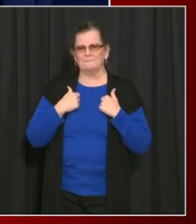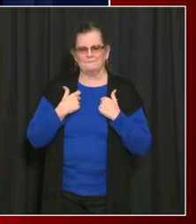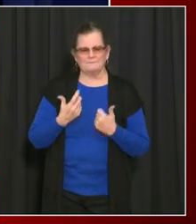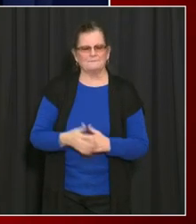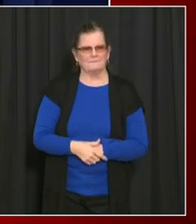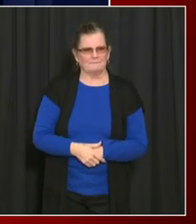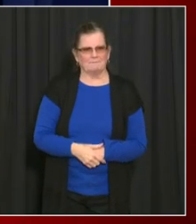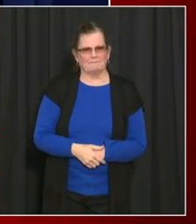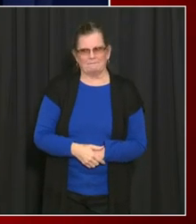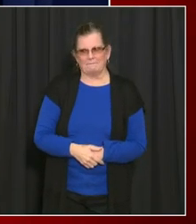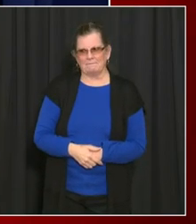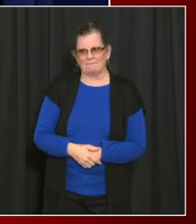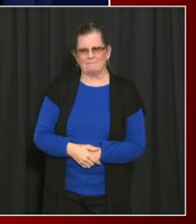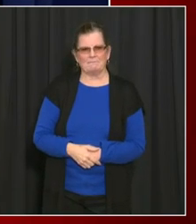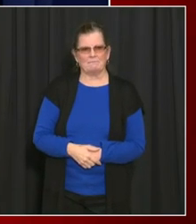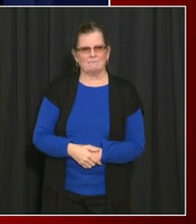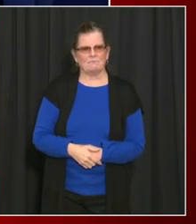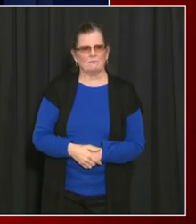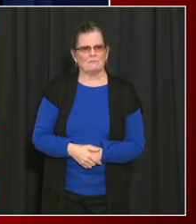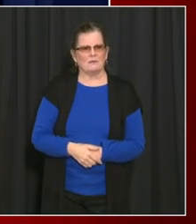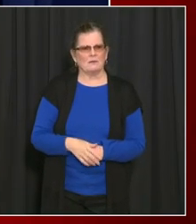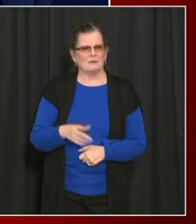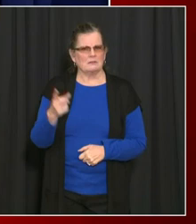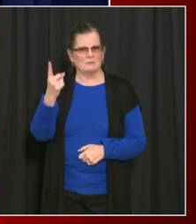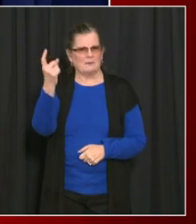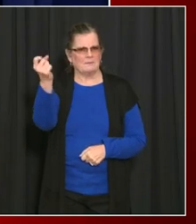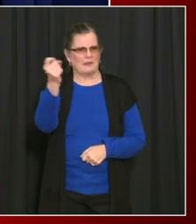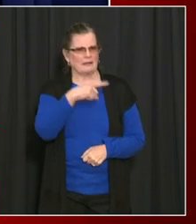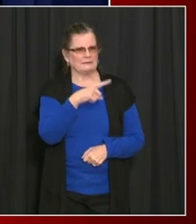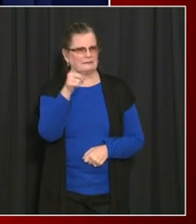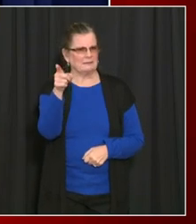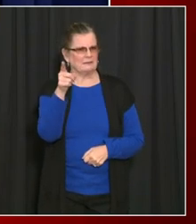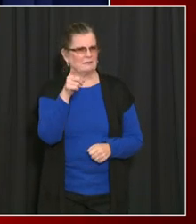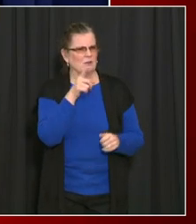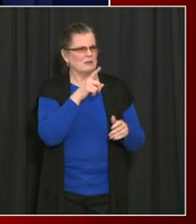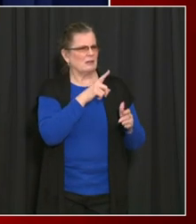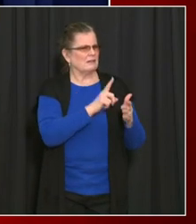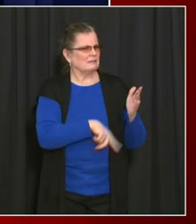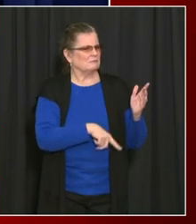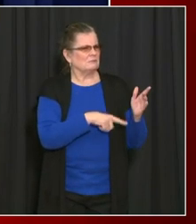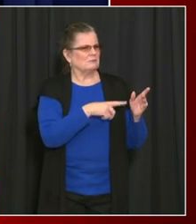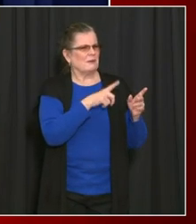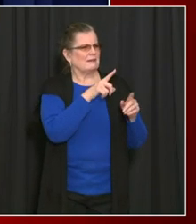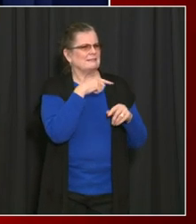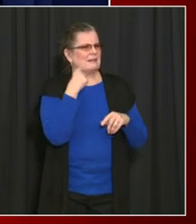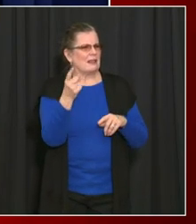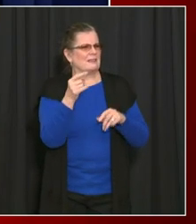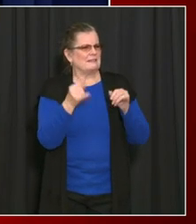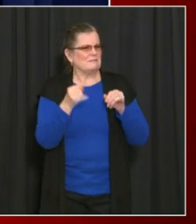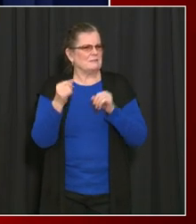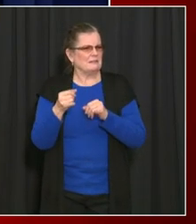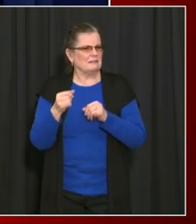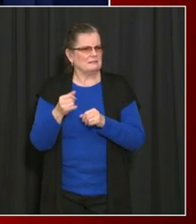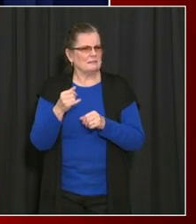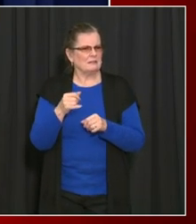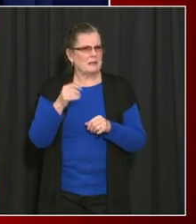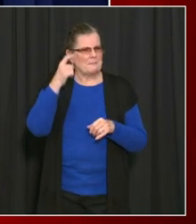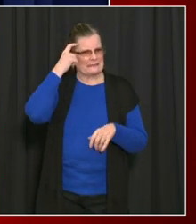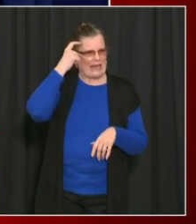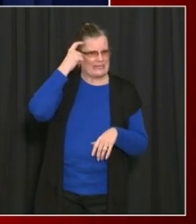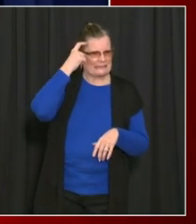Yes, ma'am. Yeah. So what would you say to individuals who are questioning the methodology behind these metrics